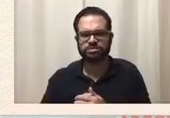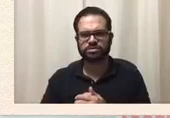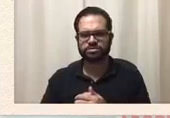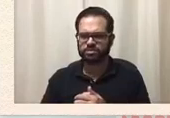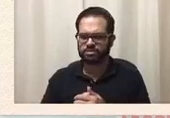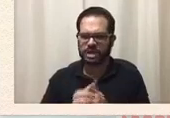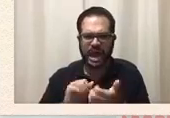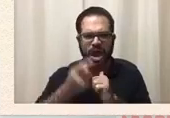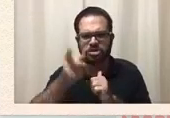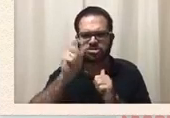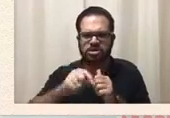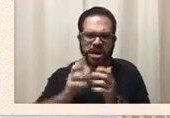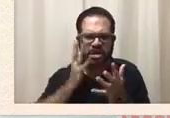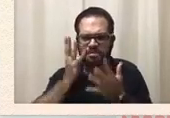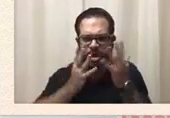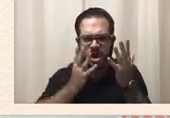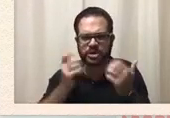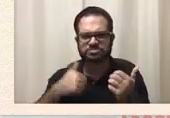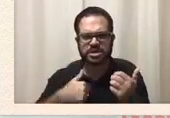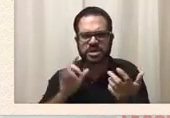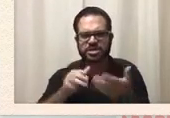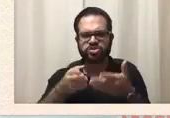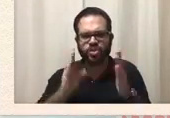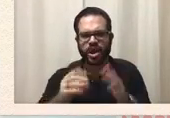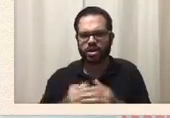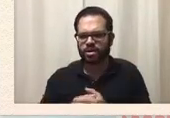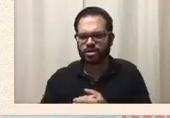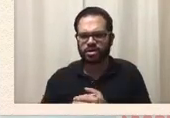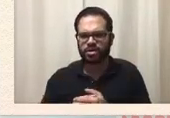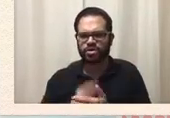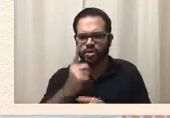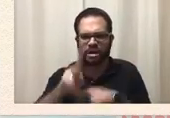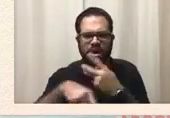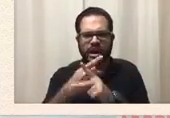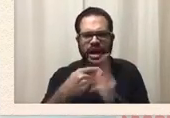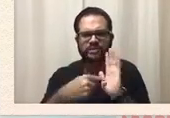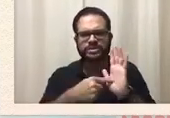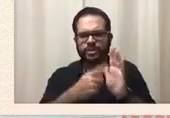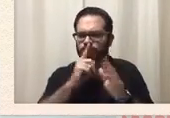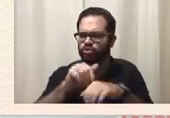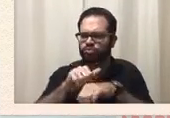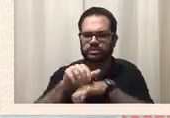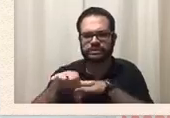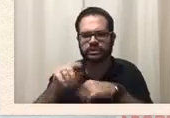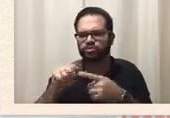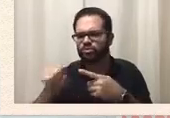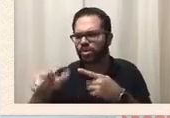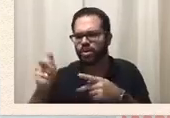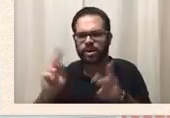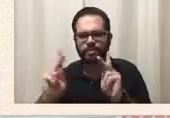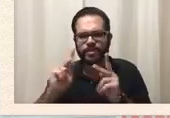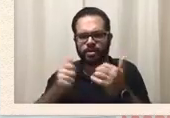this? What kind of example are you sending to the underclassmen? And punched me in the mouth.